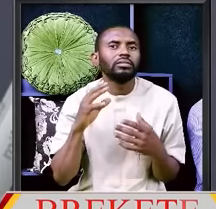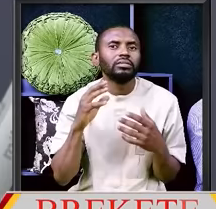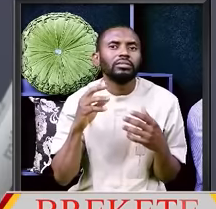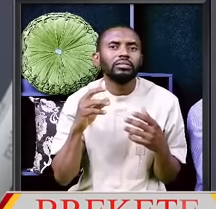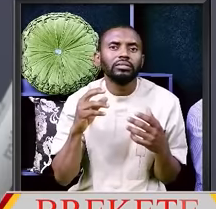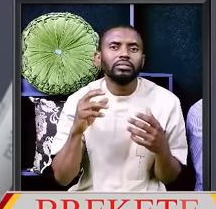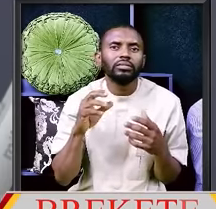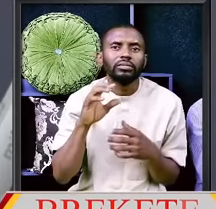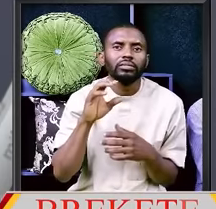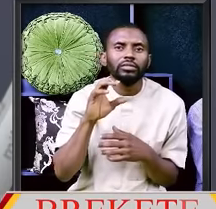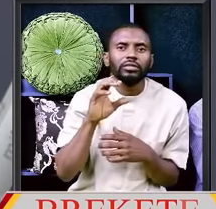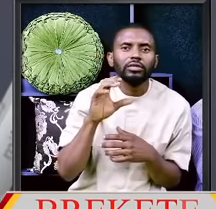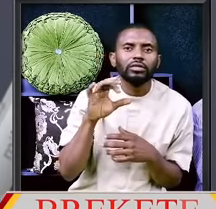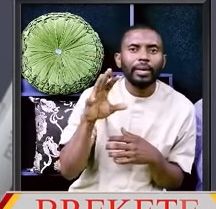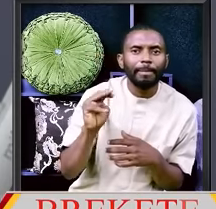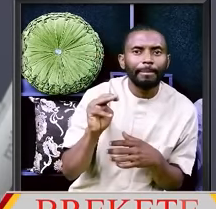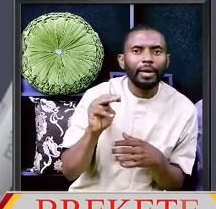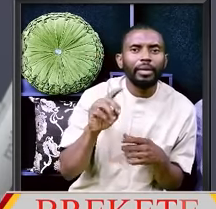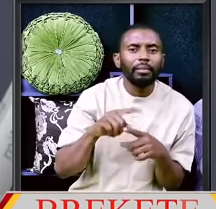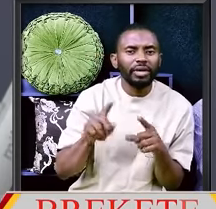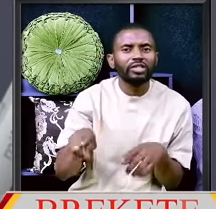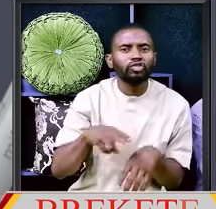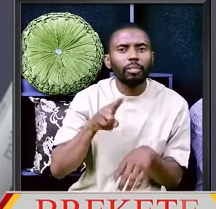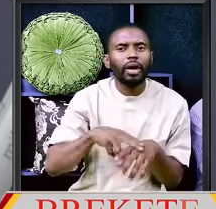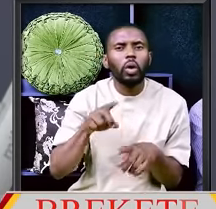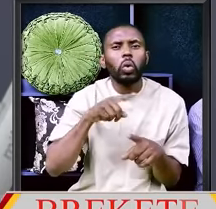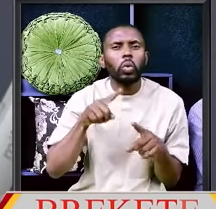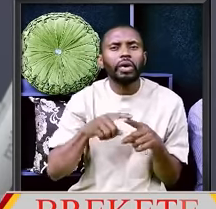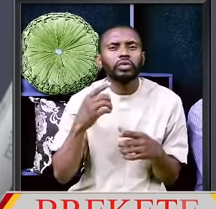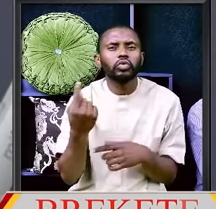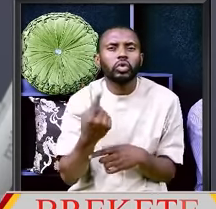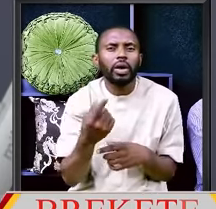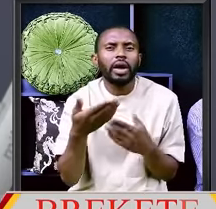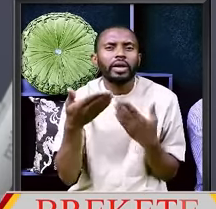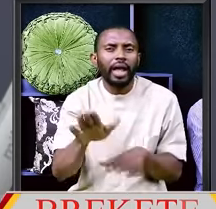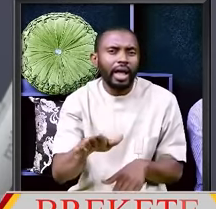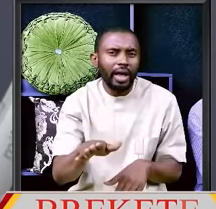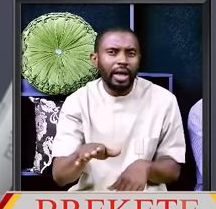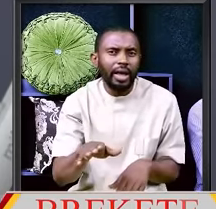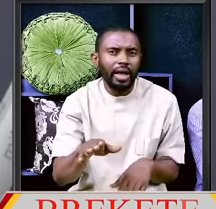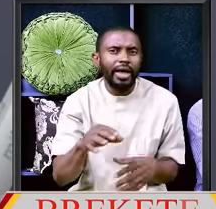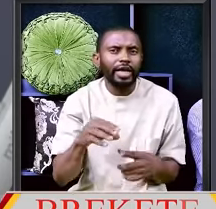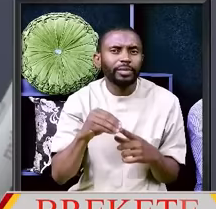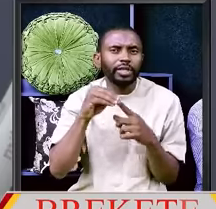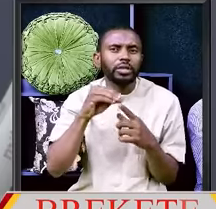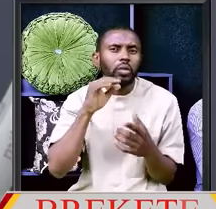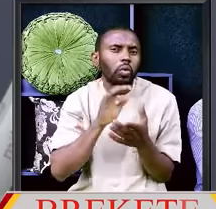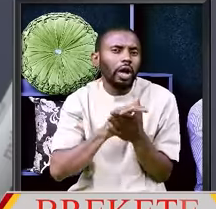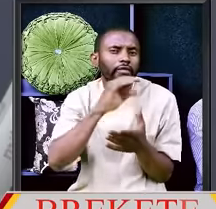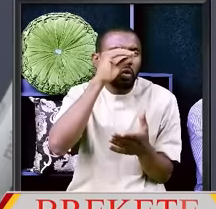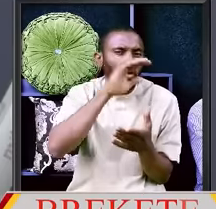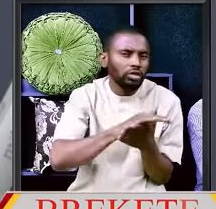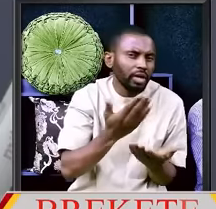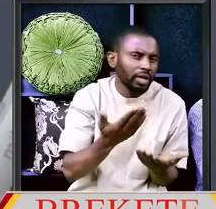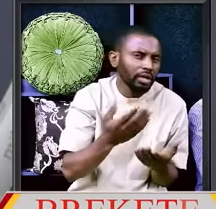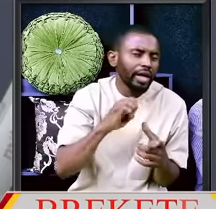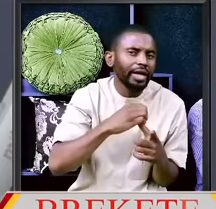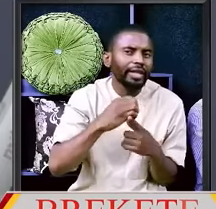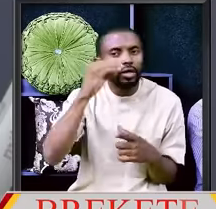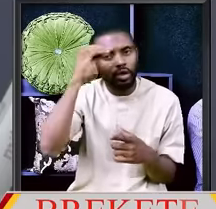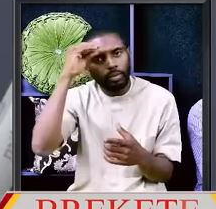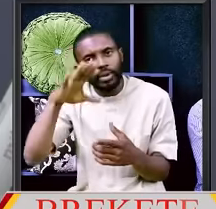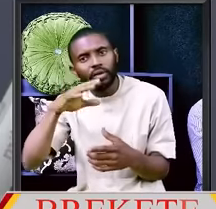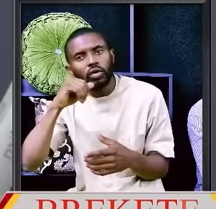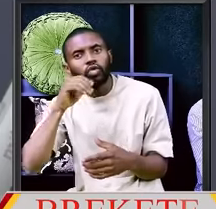normal crime, when somebody dies, especially a spouse, either the man or the woman who